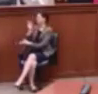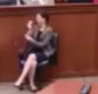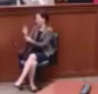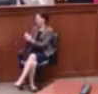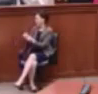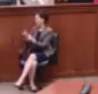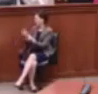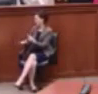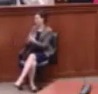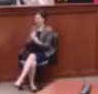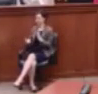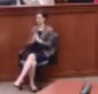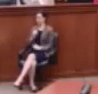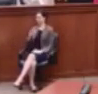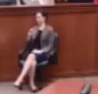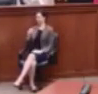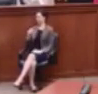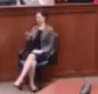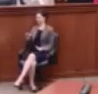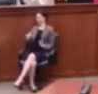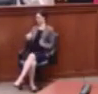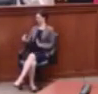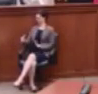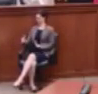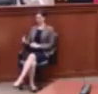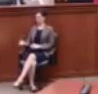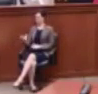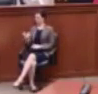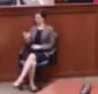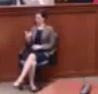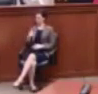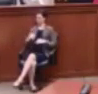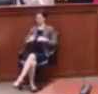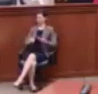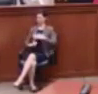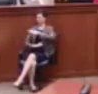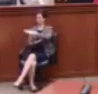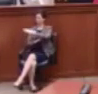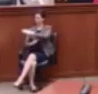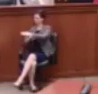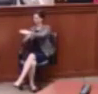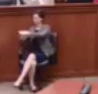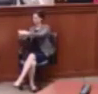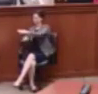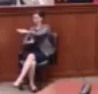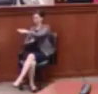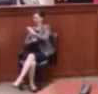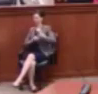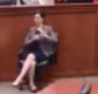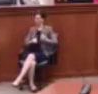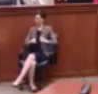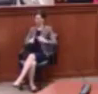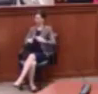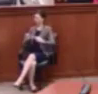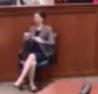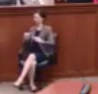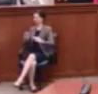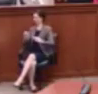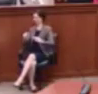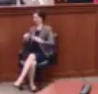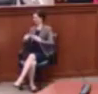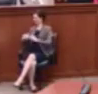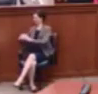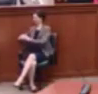master plan. And the 3 pillars in that master plan are educate, innovate, and collaborate. And